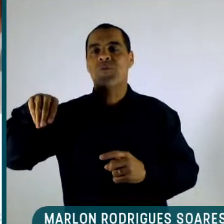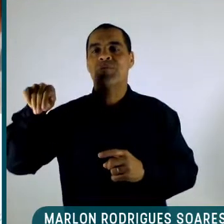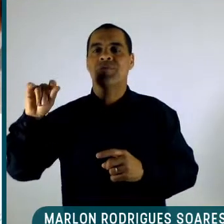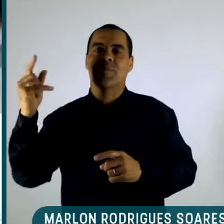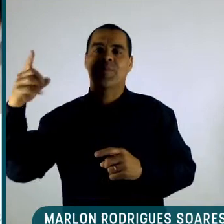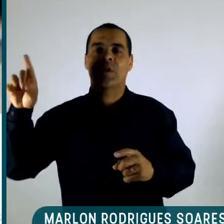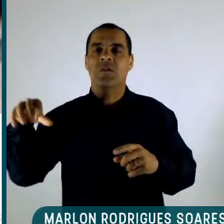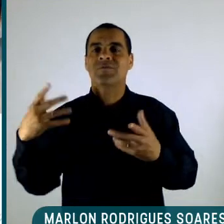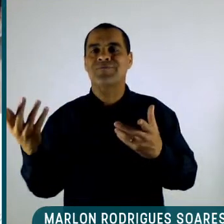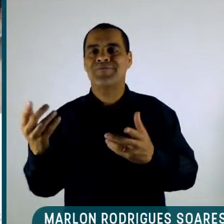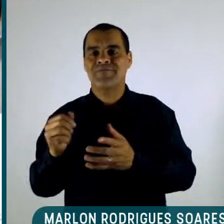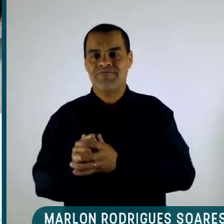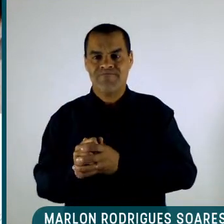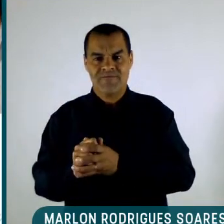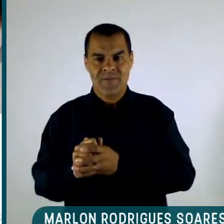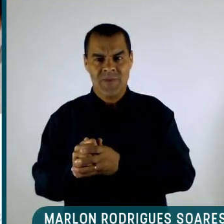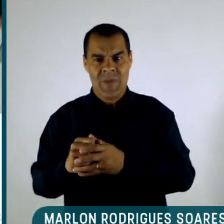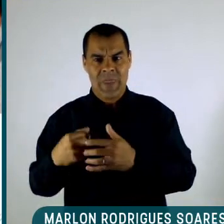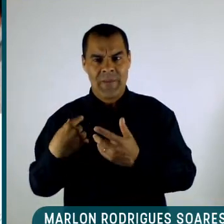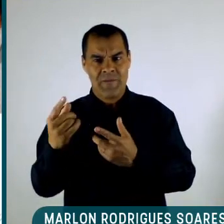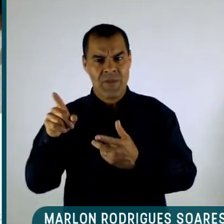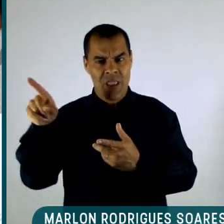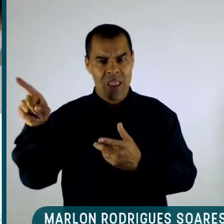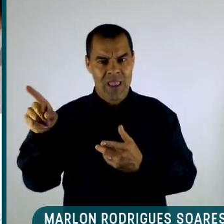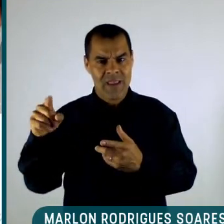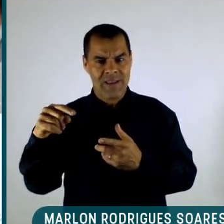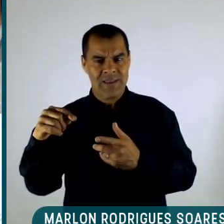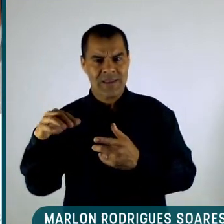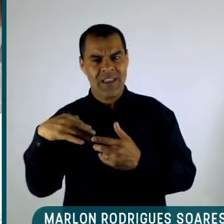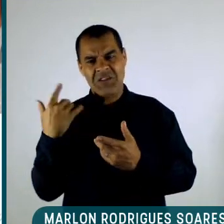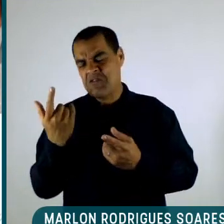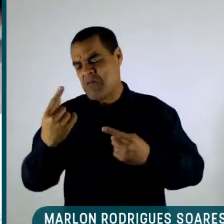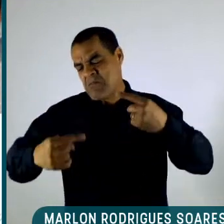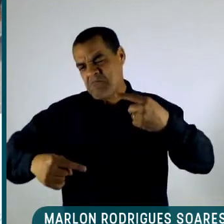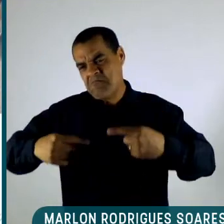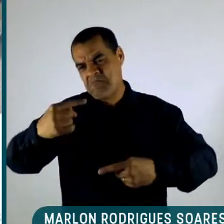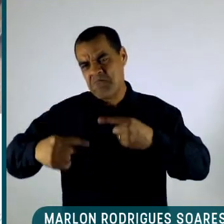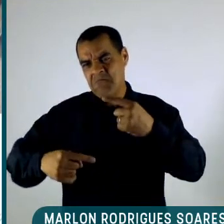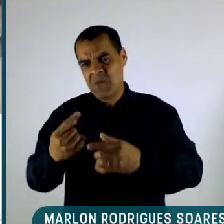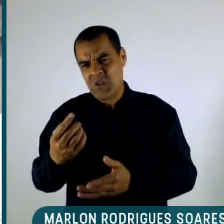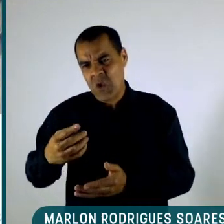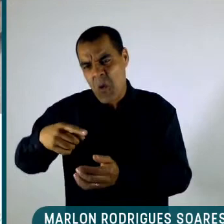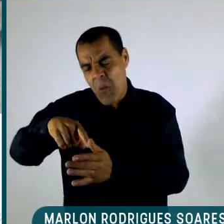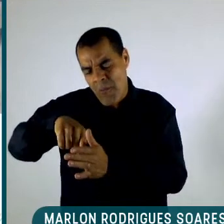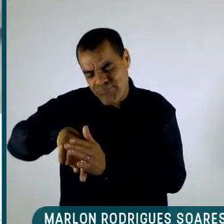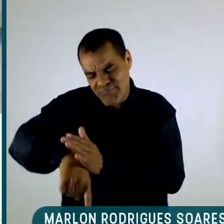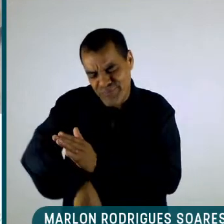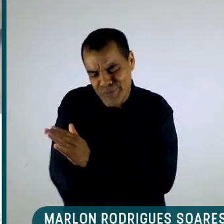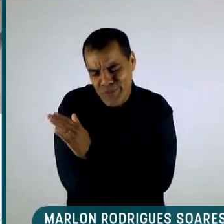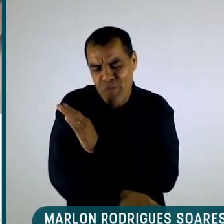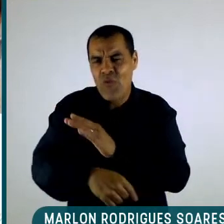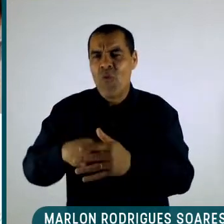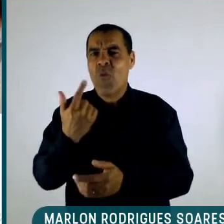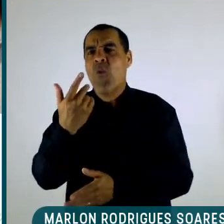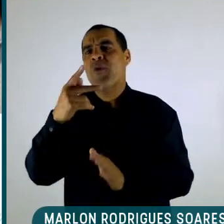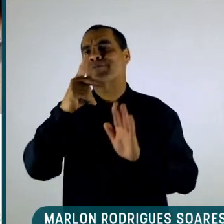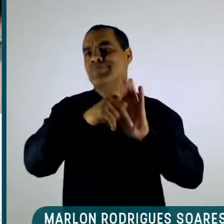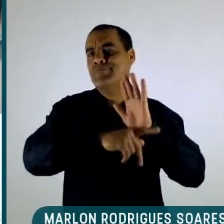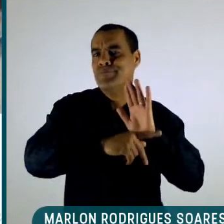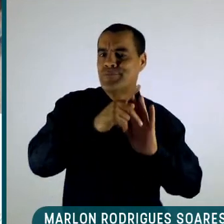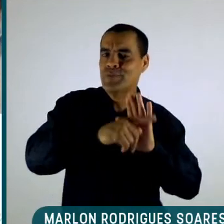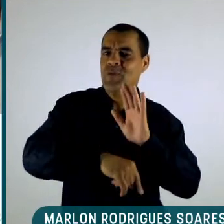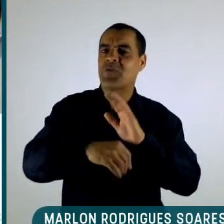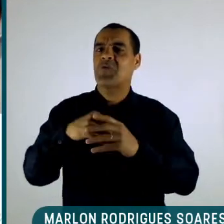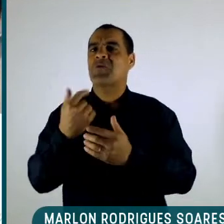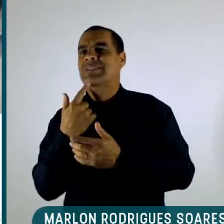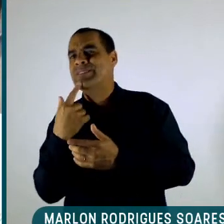people of the highest level. They are prepared, and we have a deep discussion on the program. That's